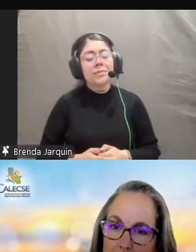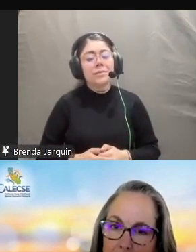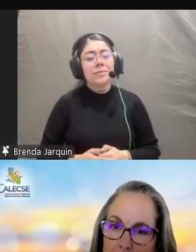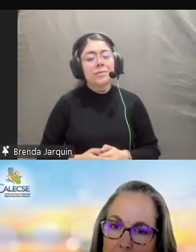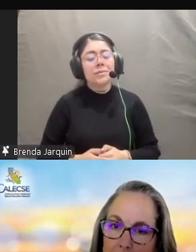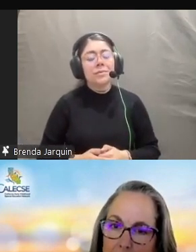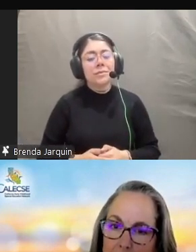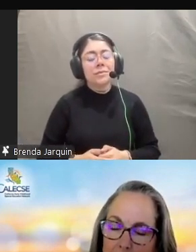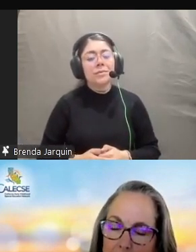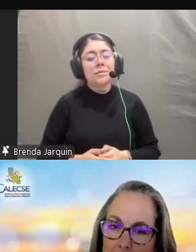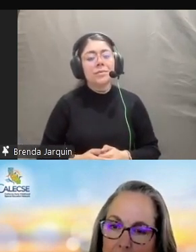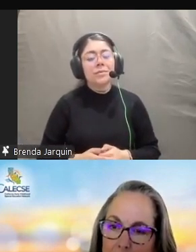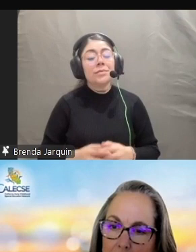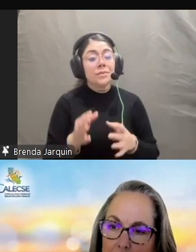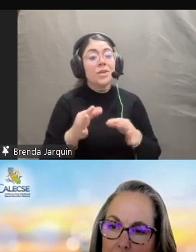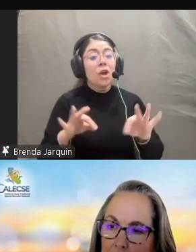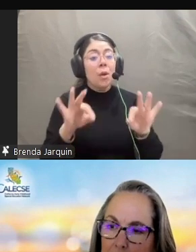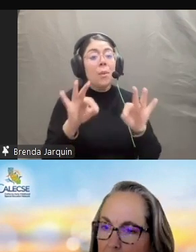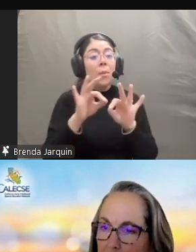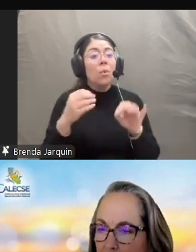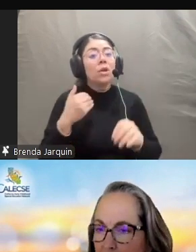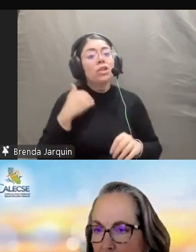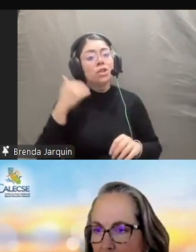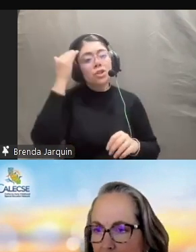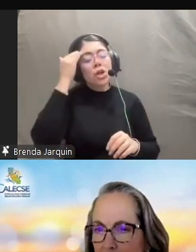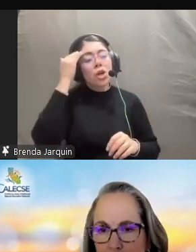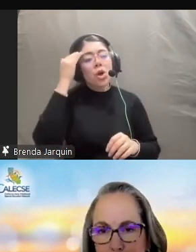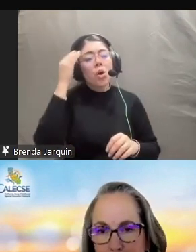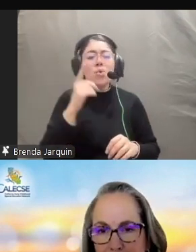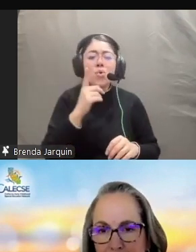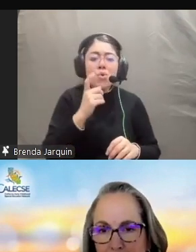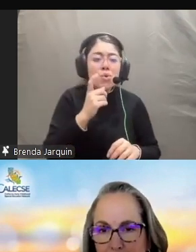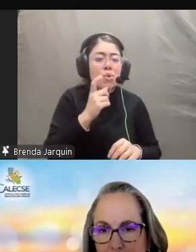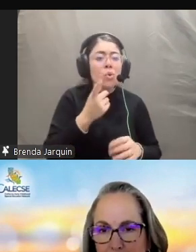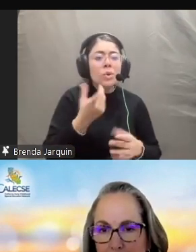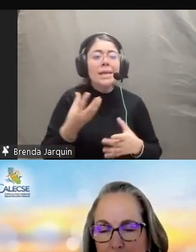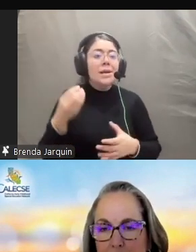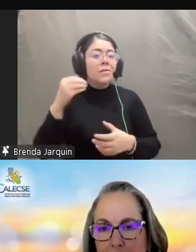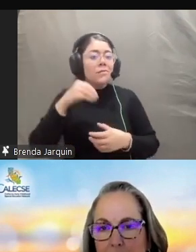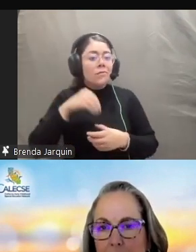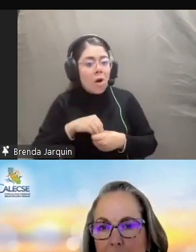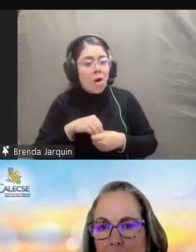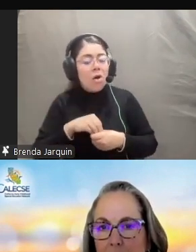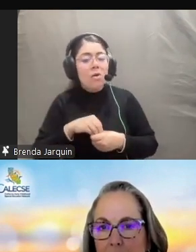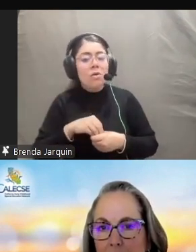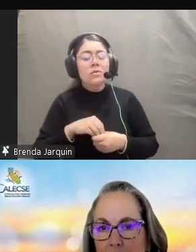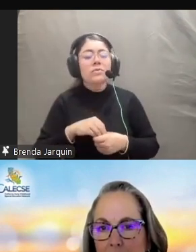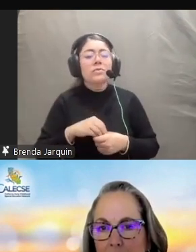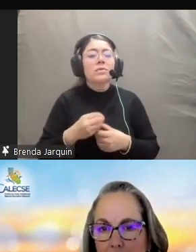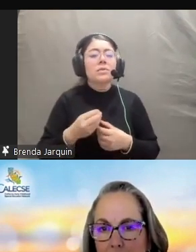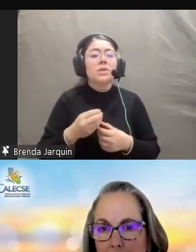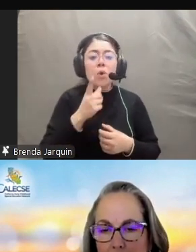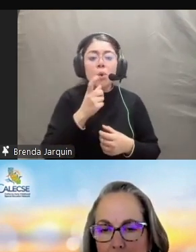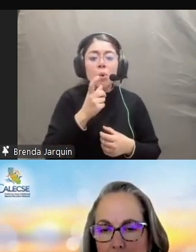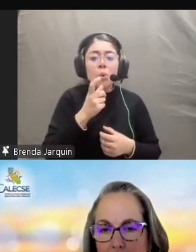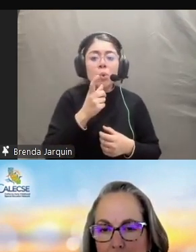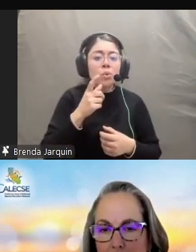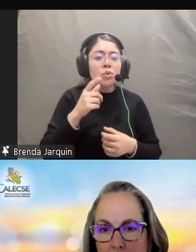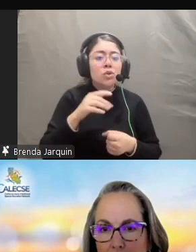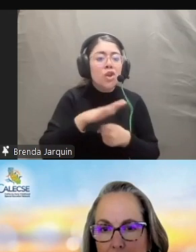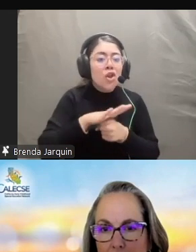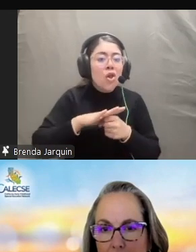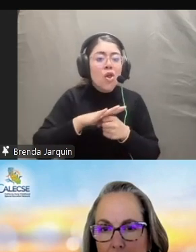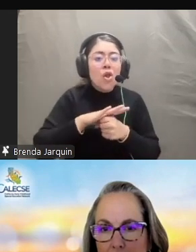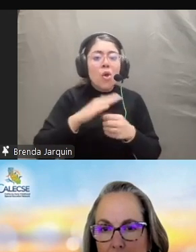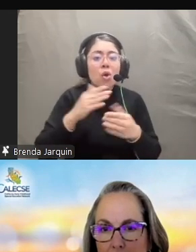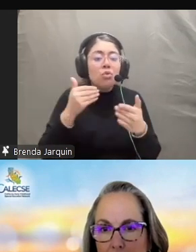who's involved with this process, what are the key steps in this process and helping you locally. In our area, in